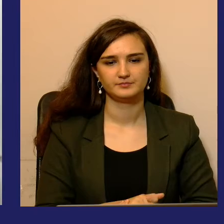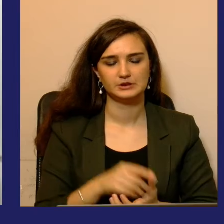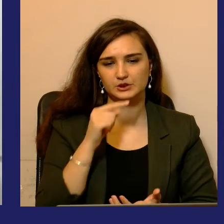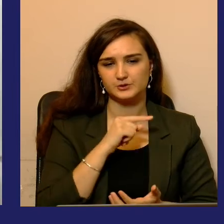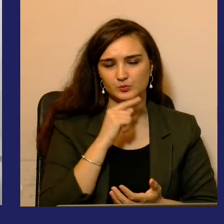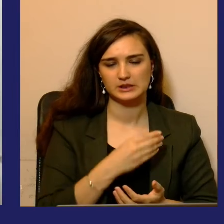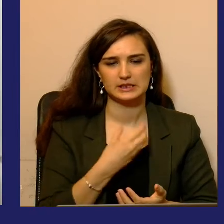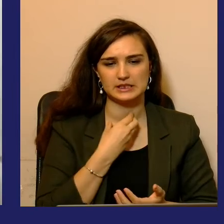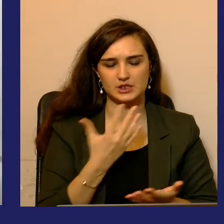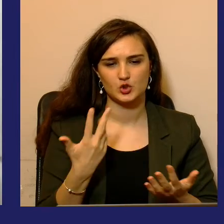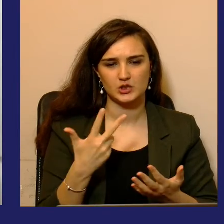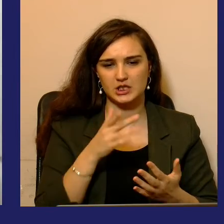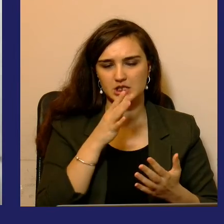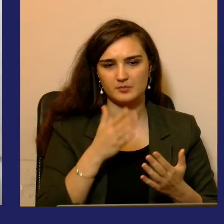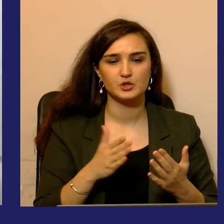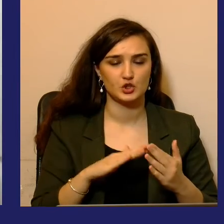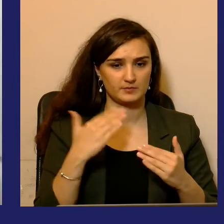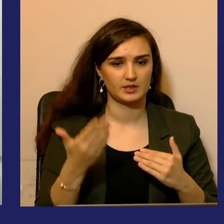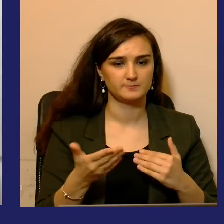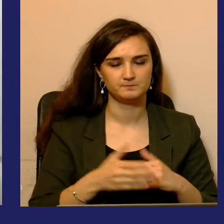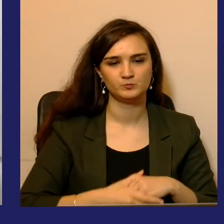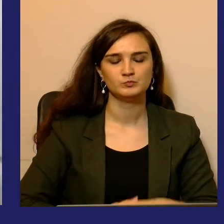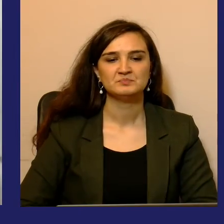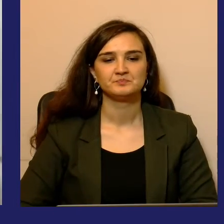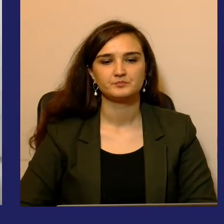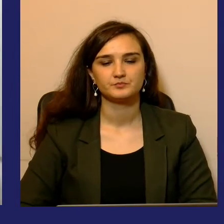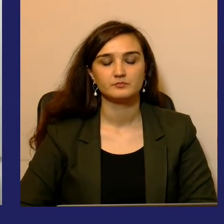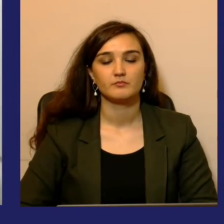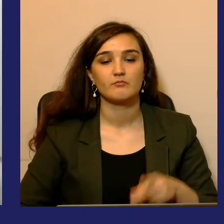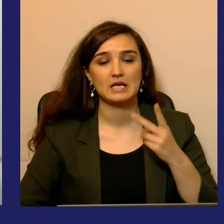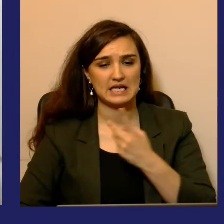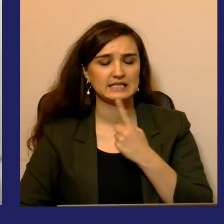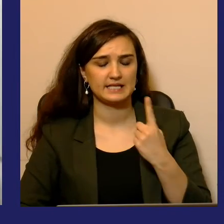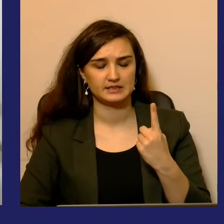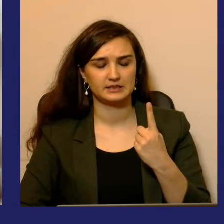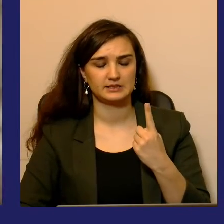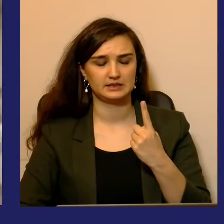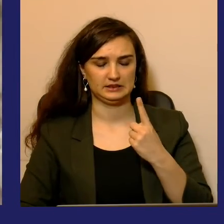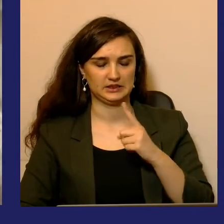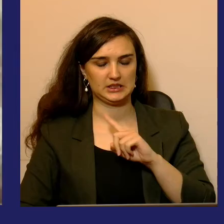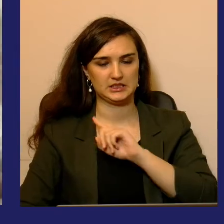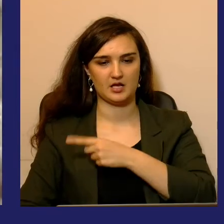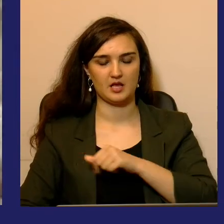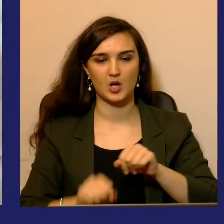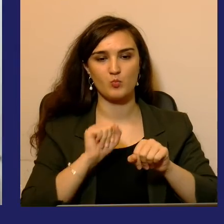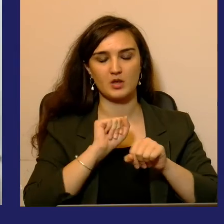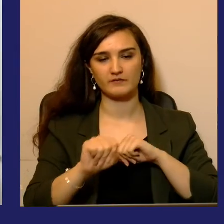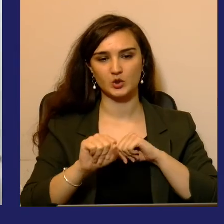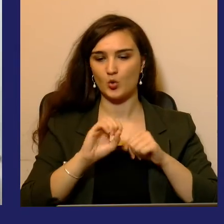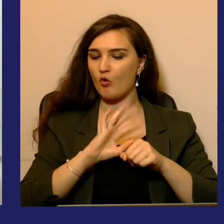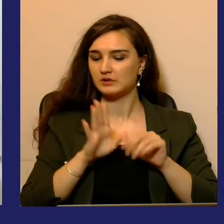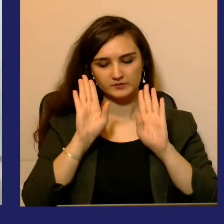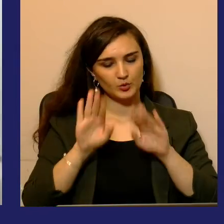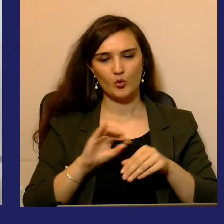idea of, there is another way of dealing with COVID, which is not to deal with COVID. And that obviously by the